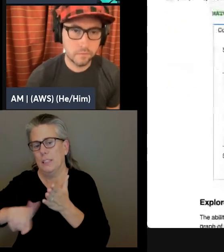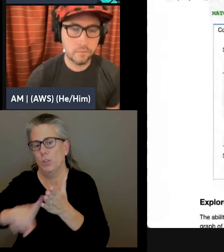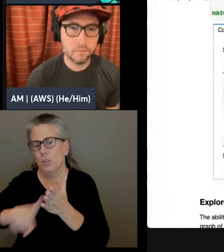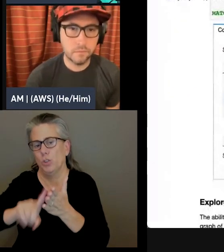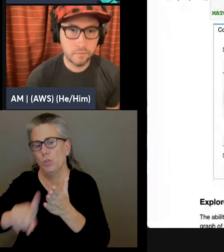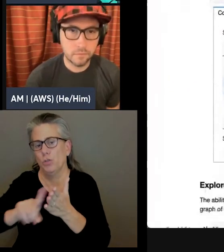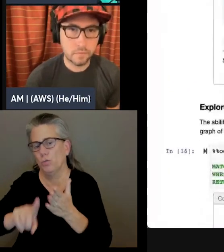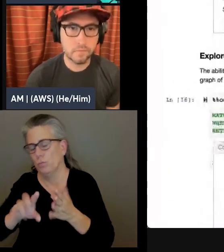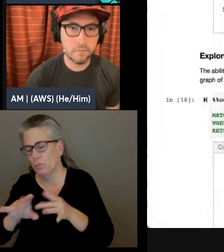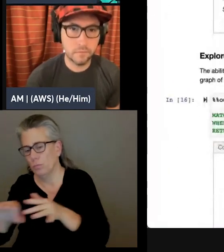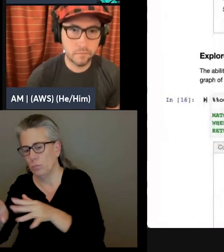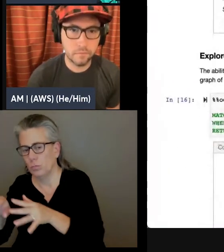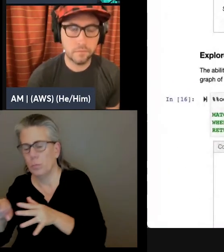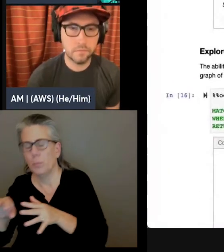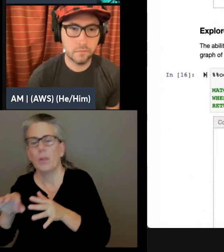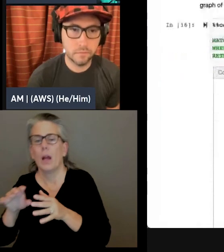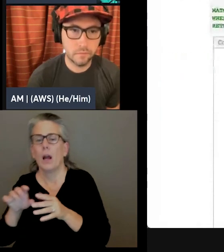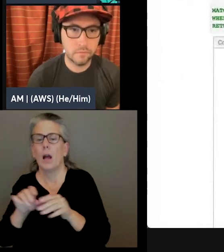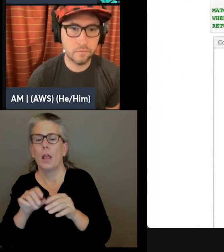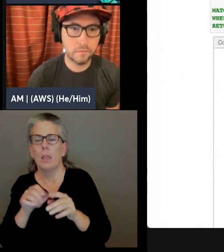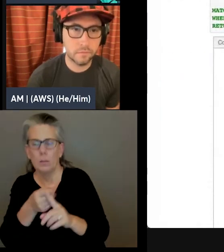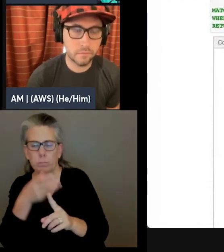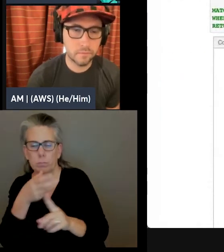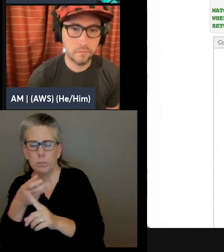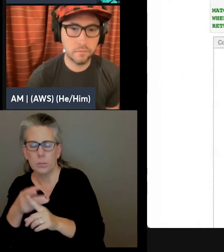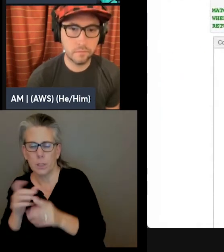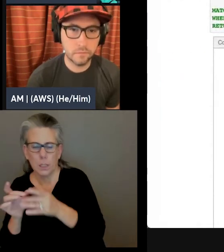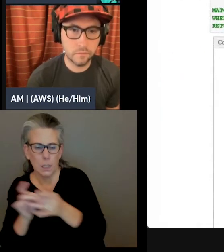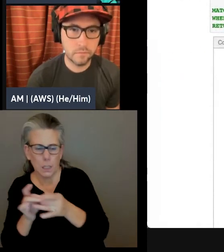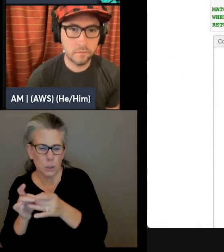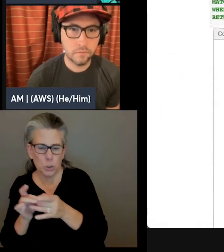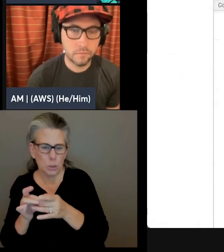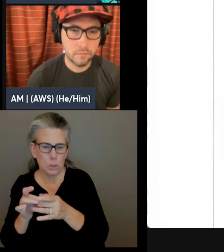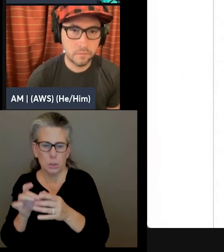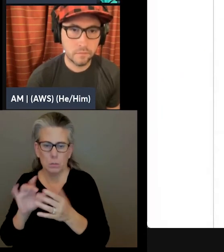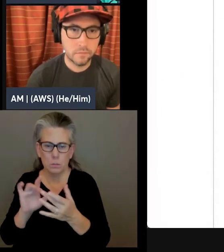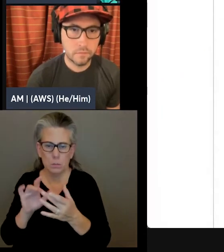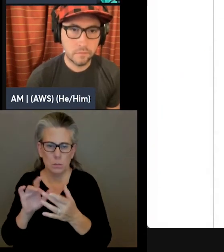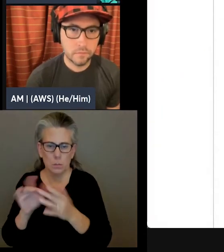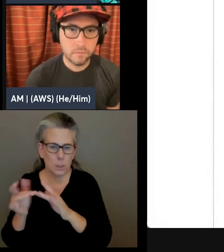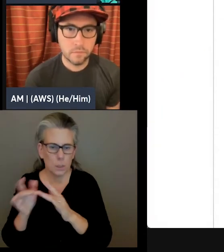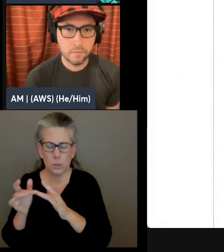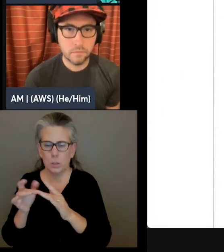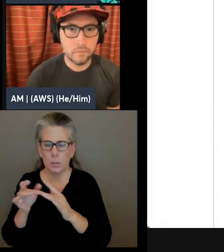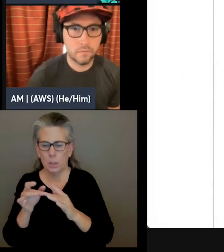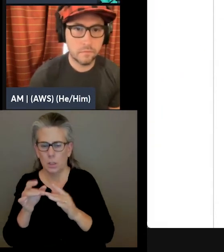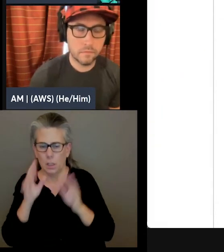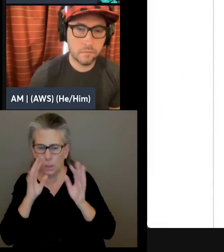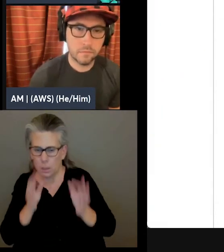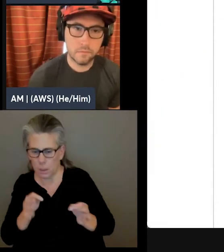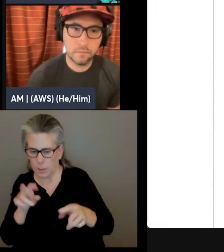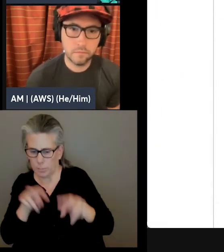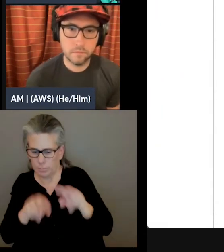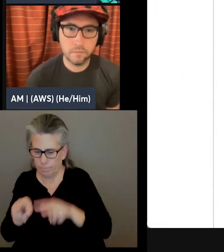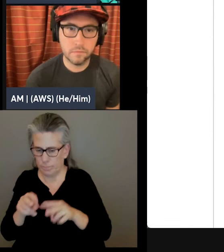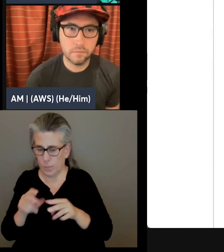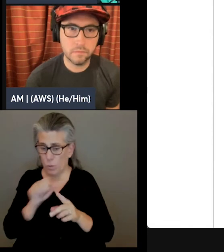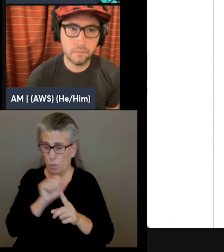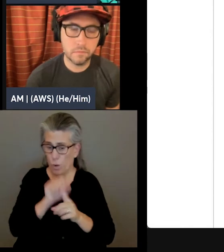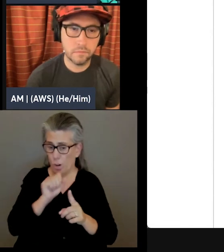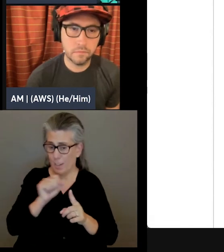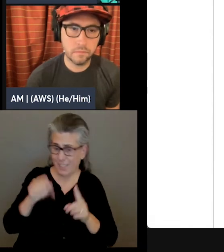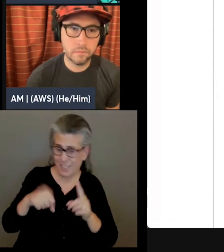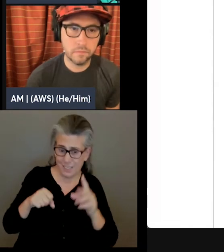and then explore their connections to start really determining if they are or are not fraudulent. And then if they are fraudulent, how do you mark them